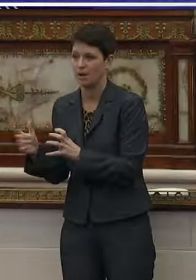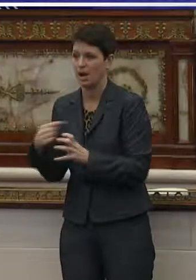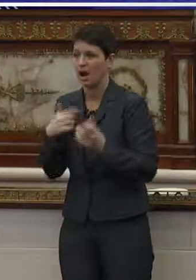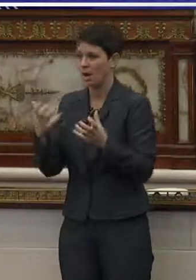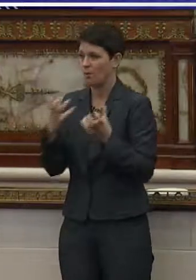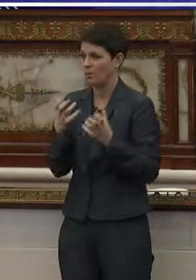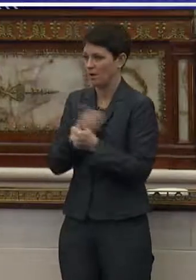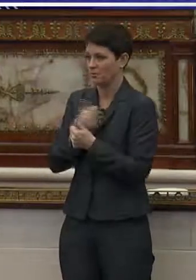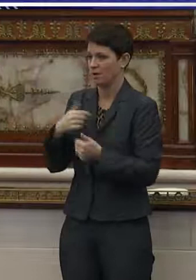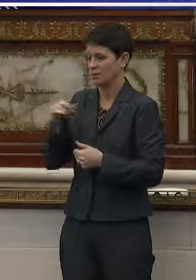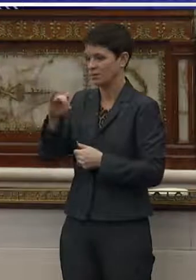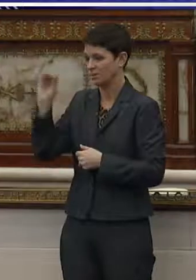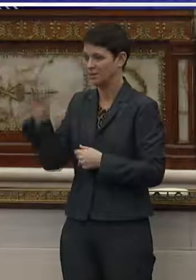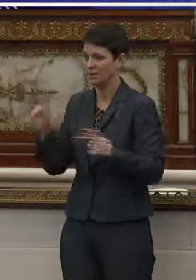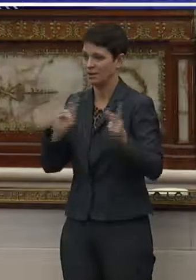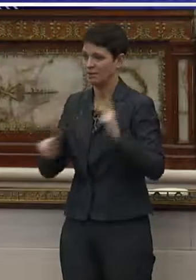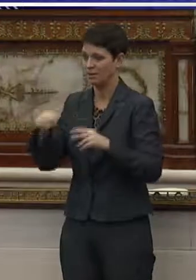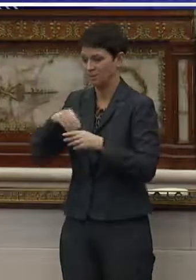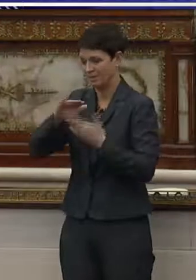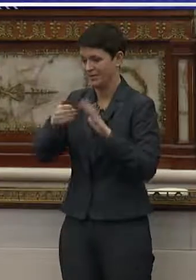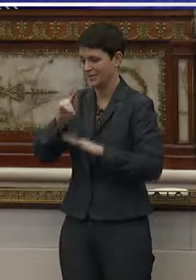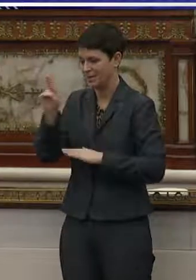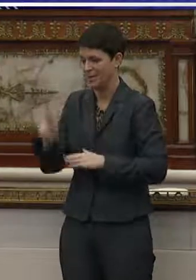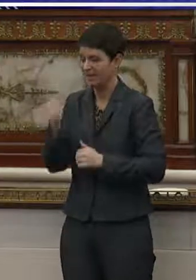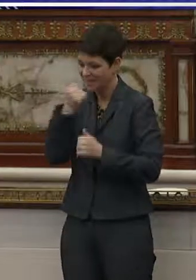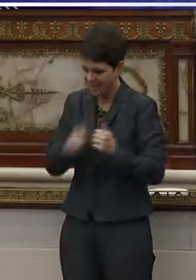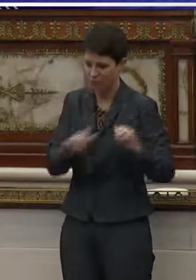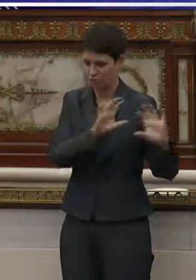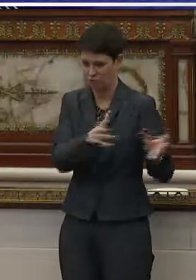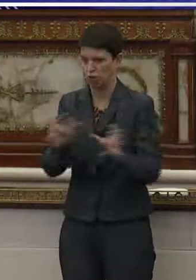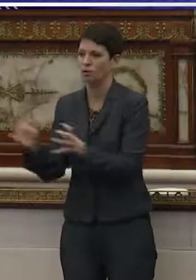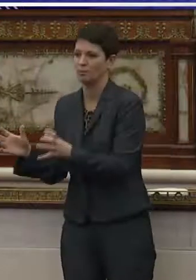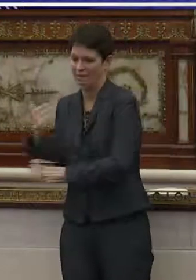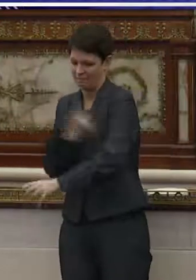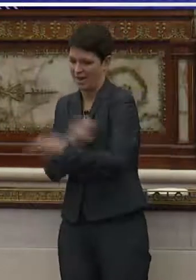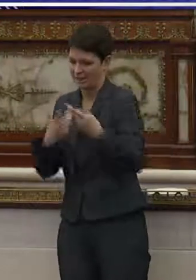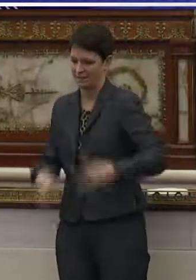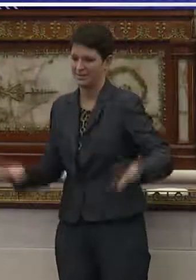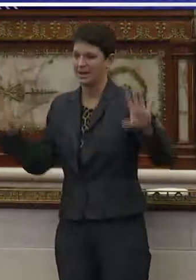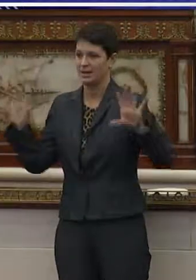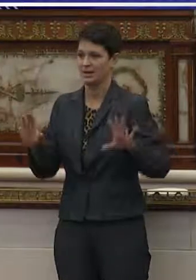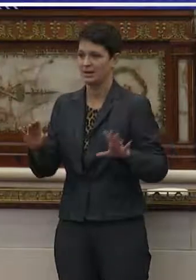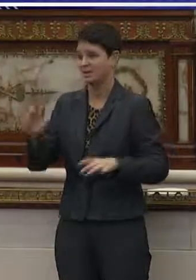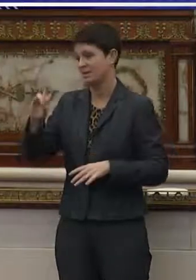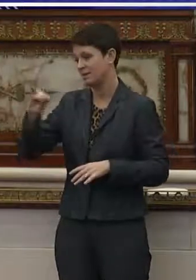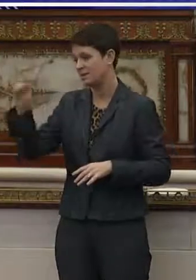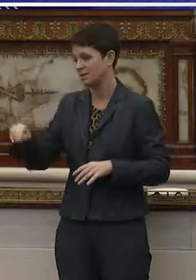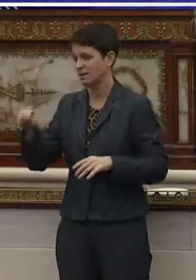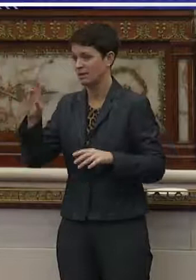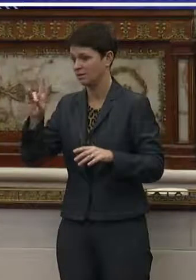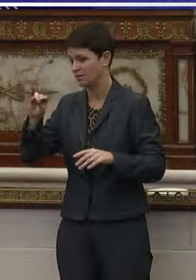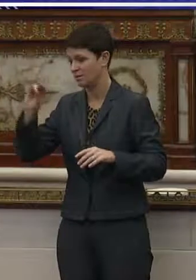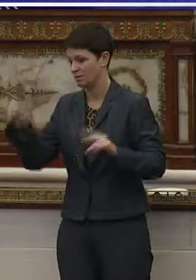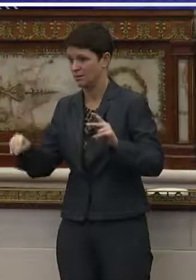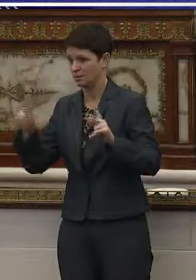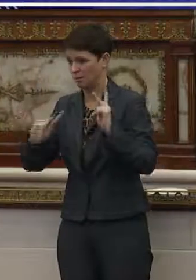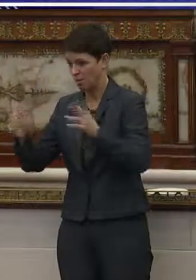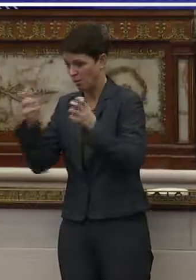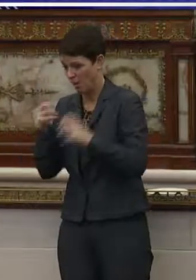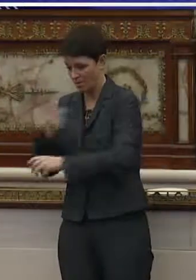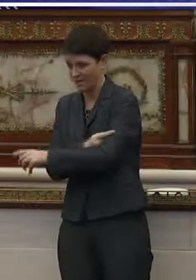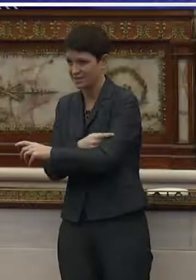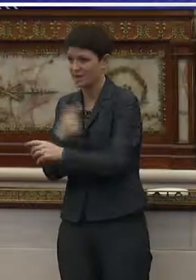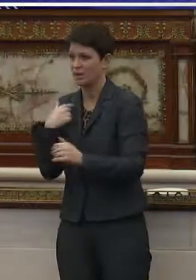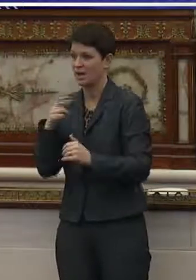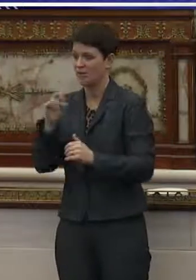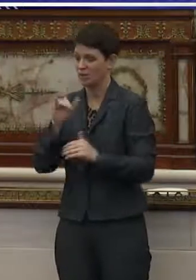love to have 100% of people in the city of every racial group vaccinated. If, say, 70% of people want vaccine, at least that we have a